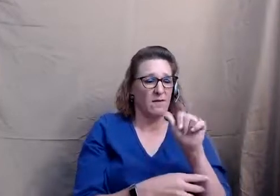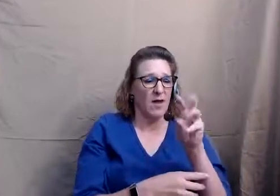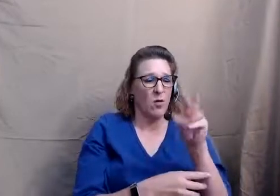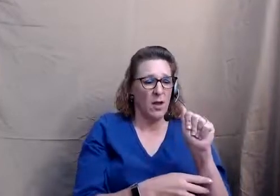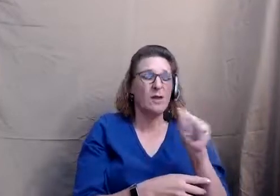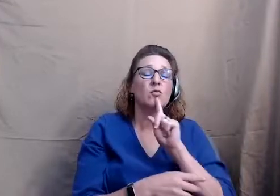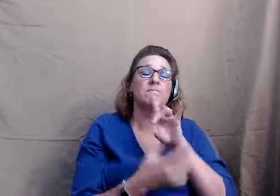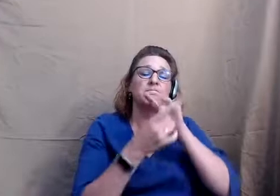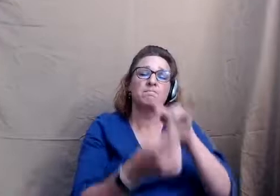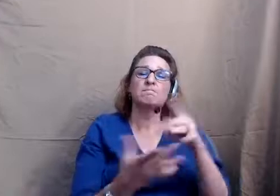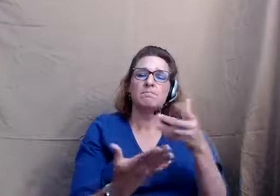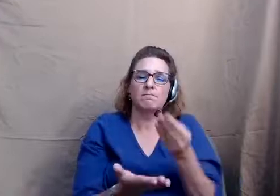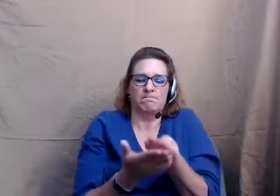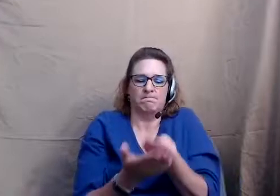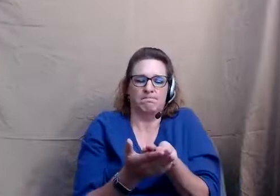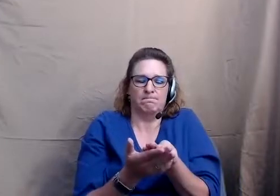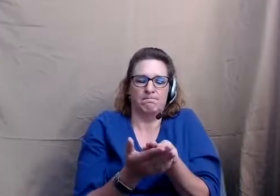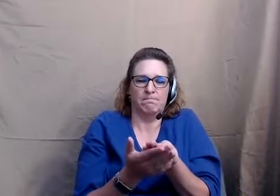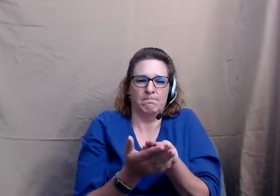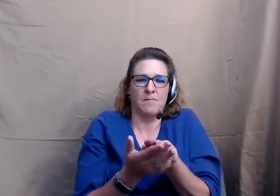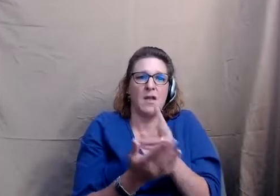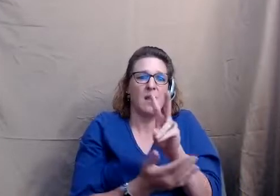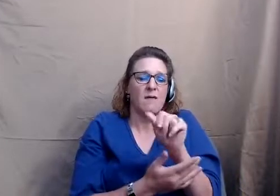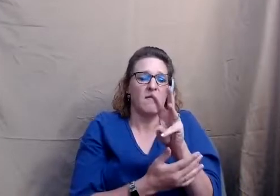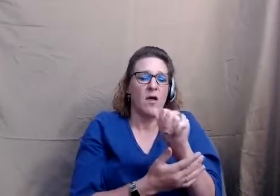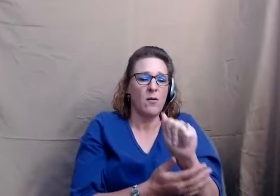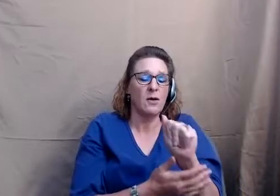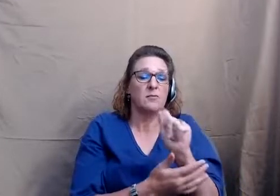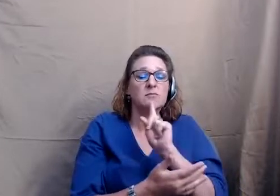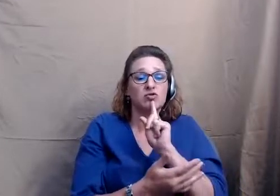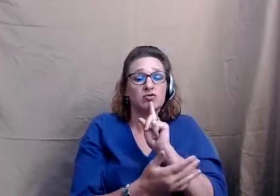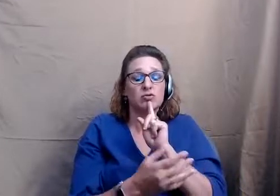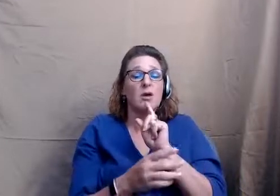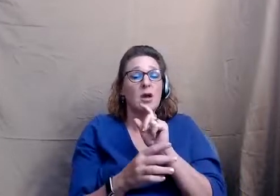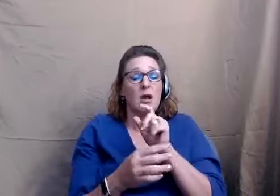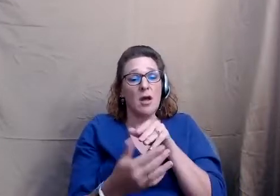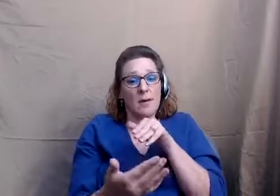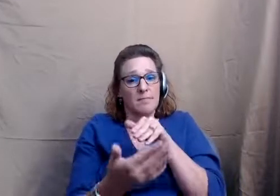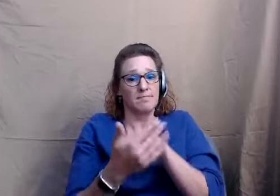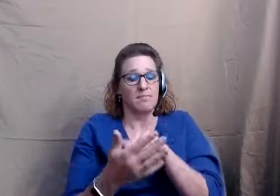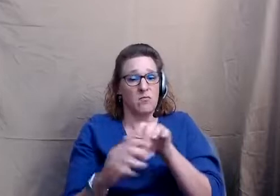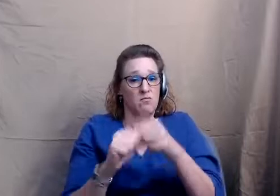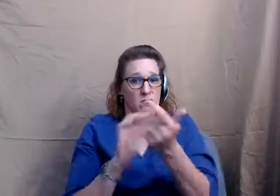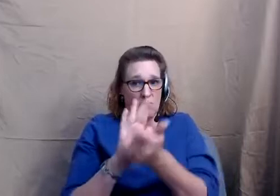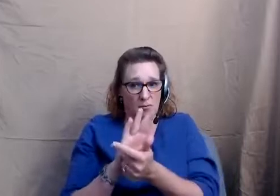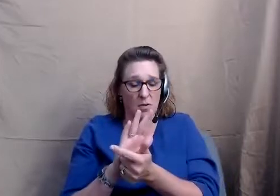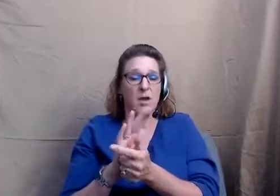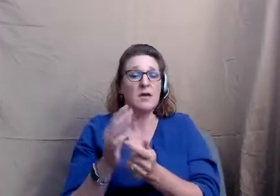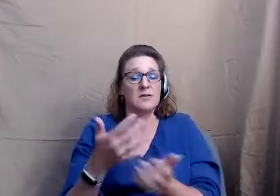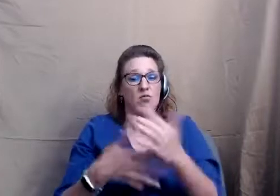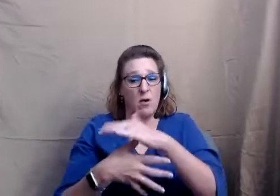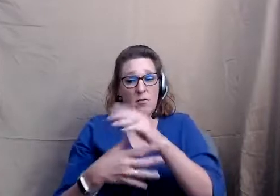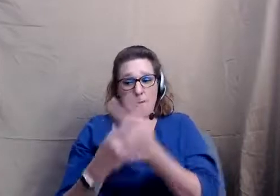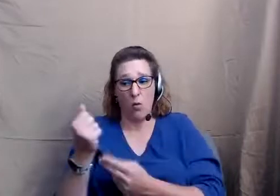bill. First, VAWA has ensured that criminalization is a funding priority, both in terms of